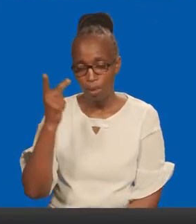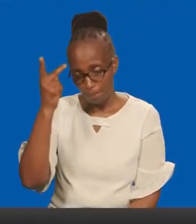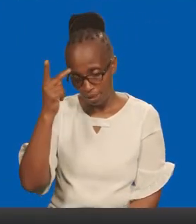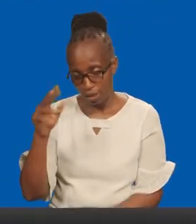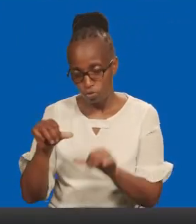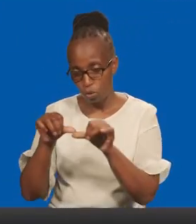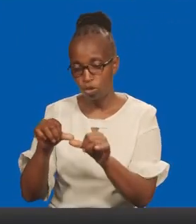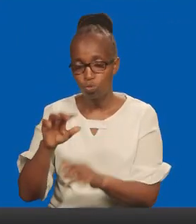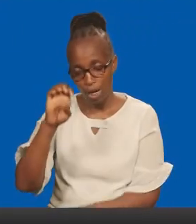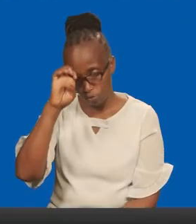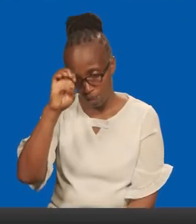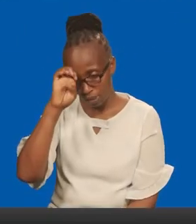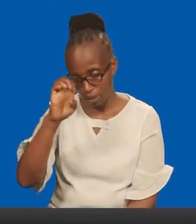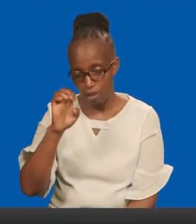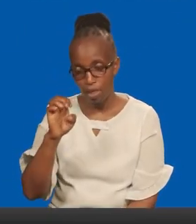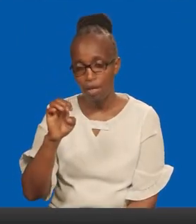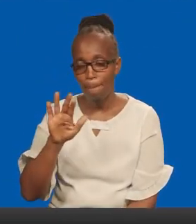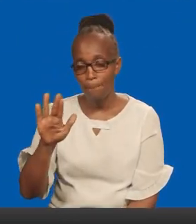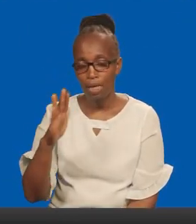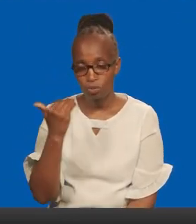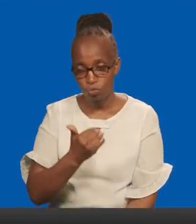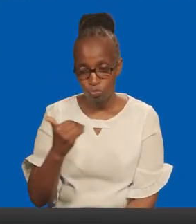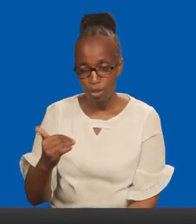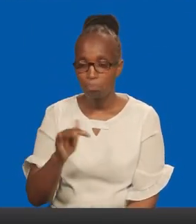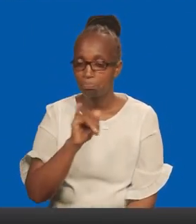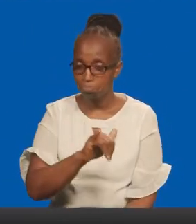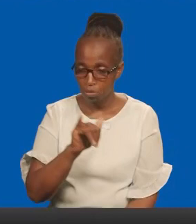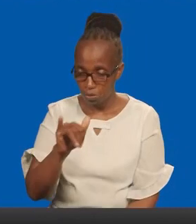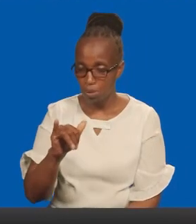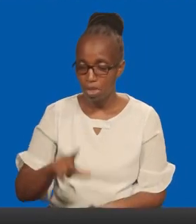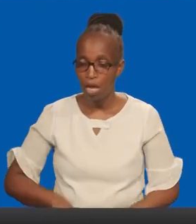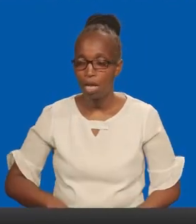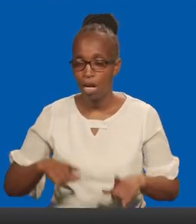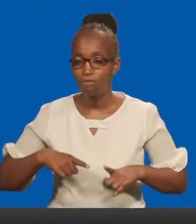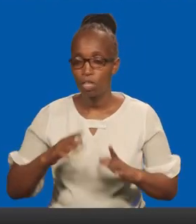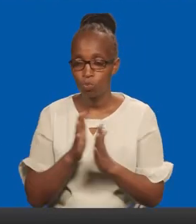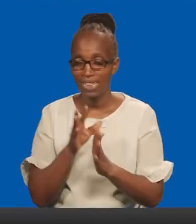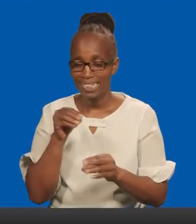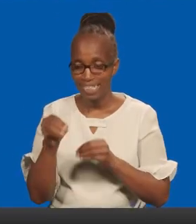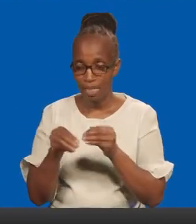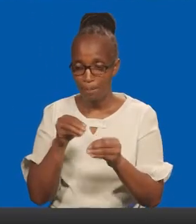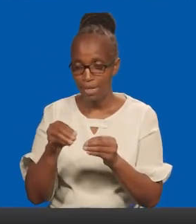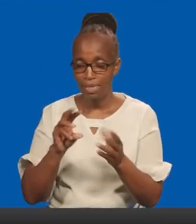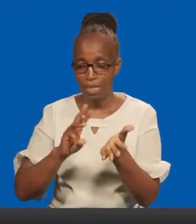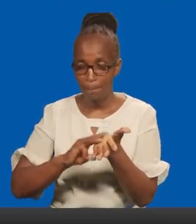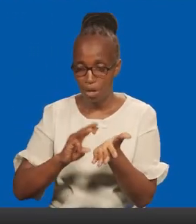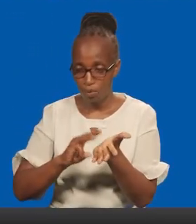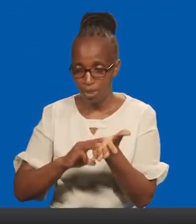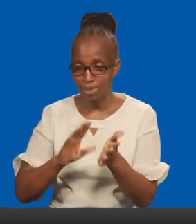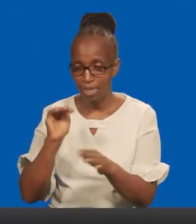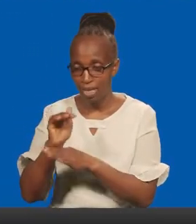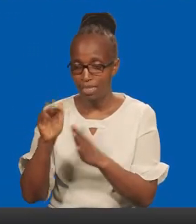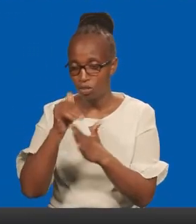wa kuwaelimisha watoto wao. Kwa upande wake, mratibu wa Baraza la Taifa la Watu Wanaoishi na Ulemavu kaunti ya Migori, Roslyn